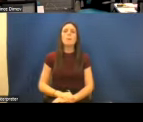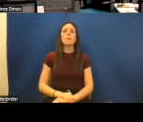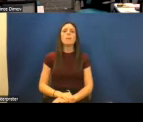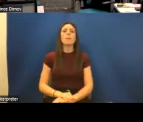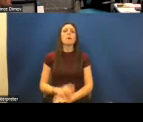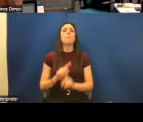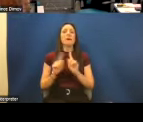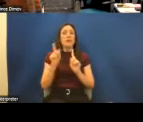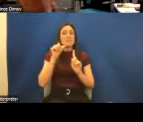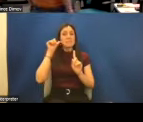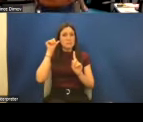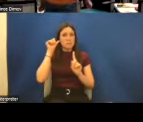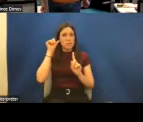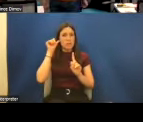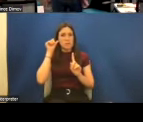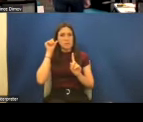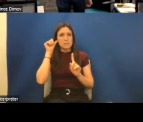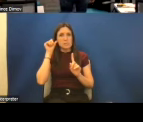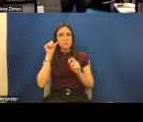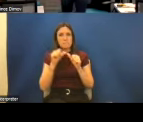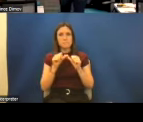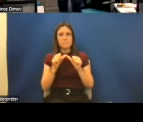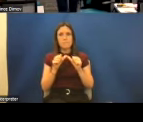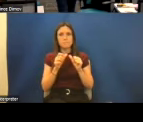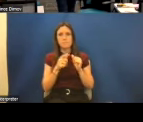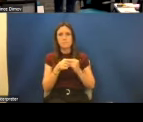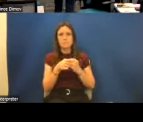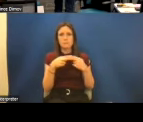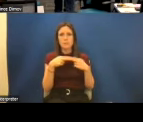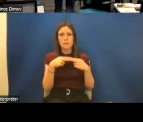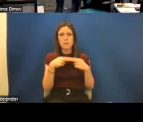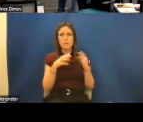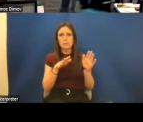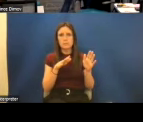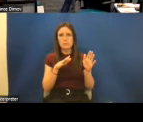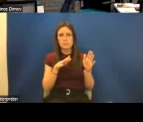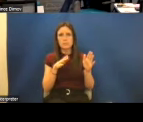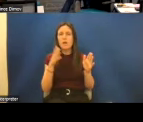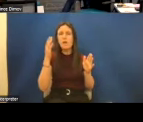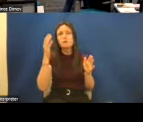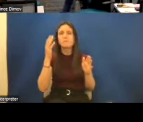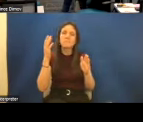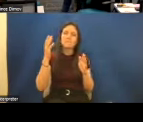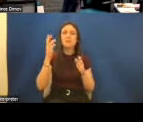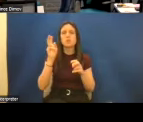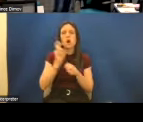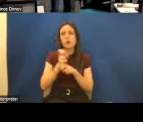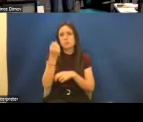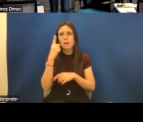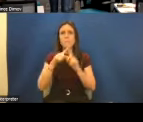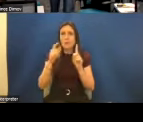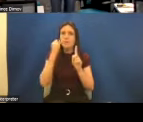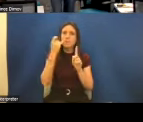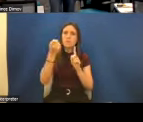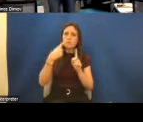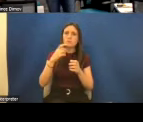yesterday, go ahead and keep going. I realize this will be hard to read. Just stick with me. If you have questions or whatever, we